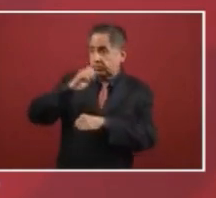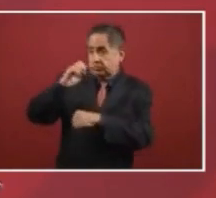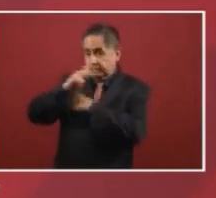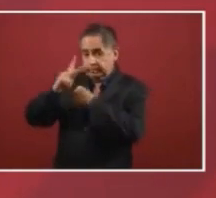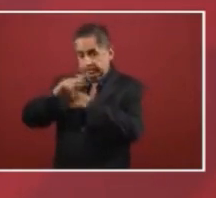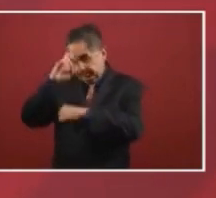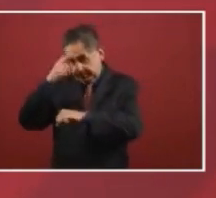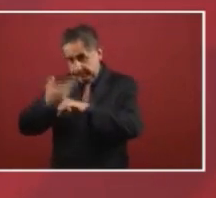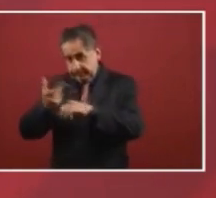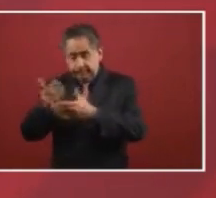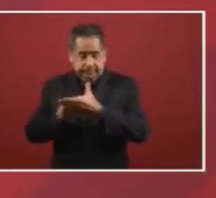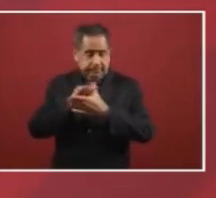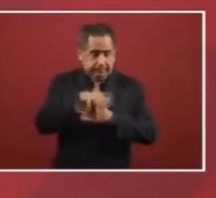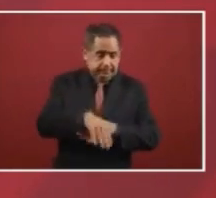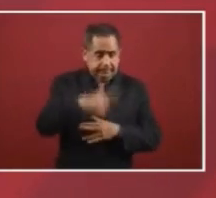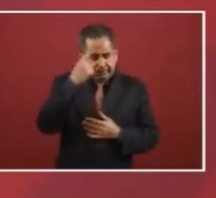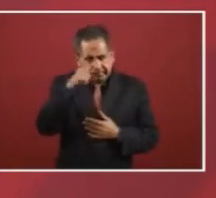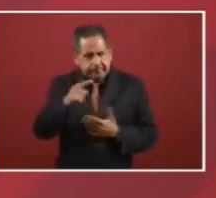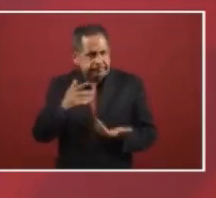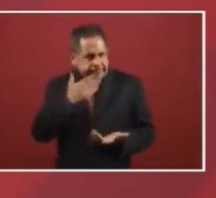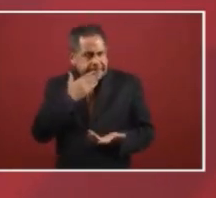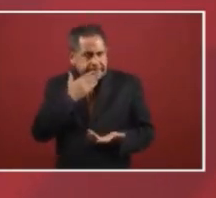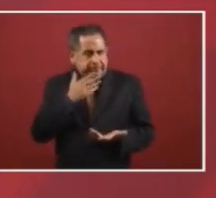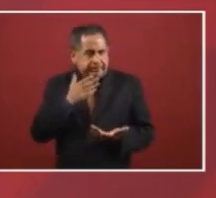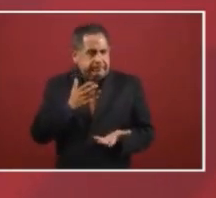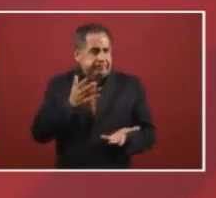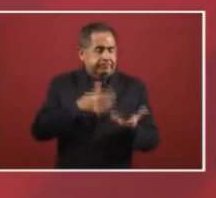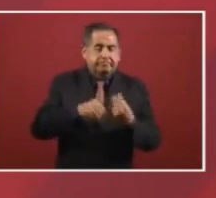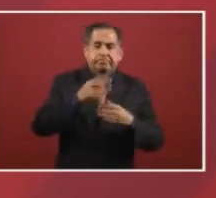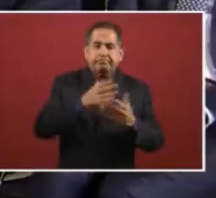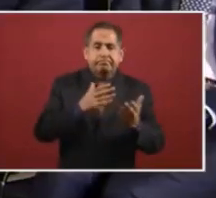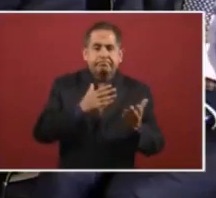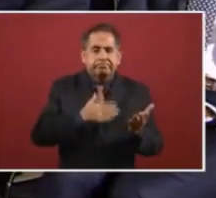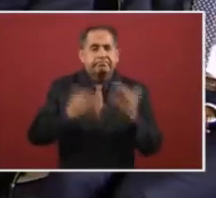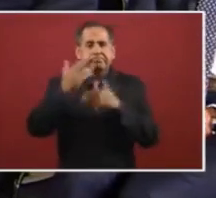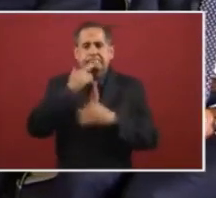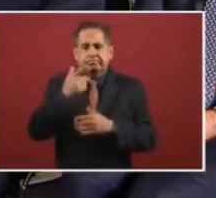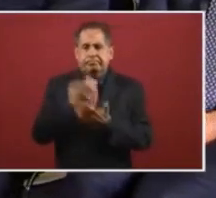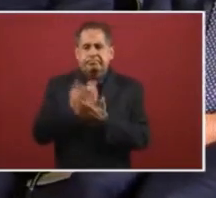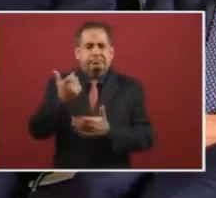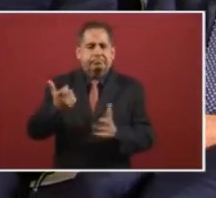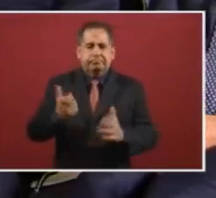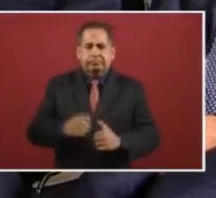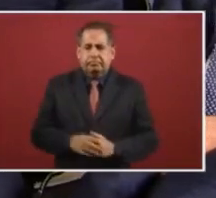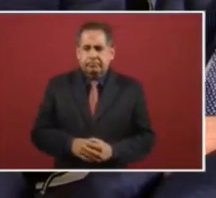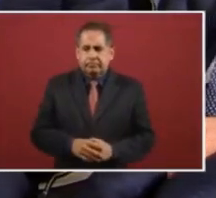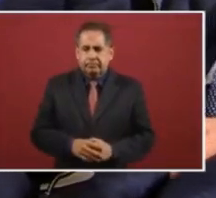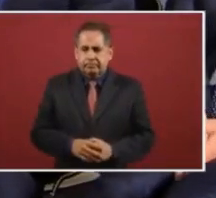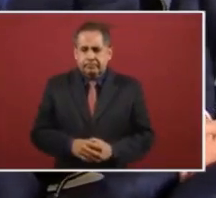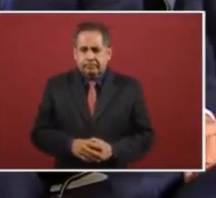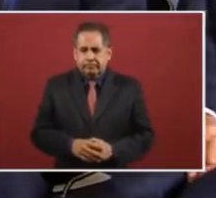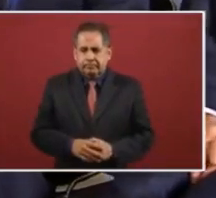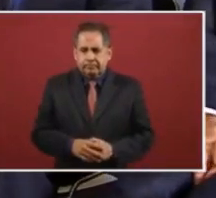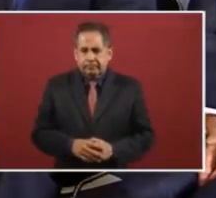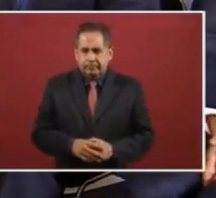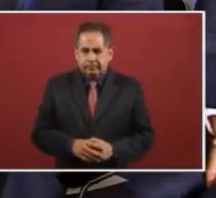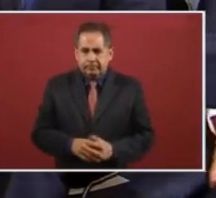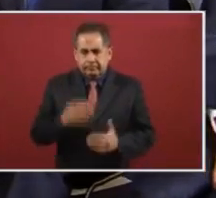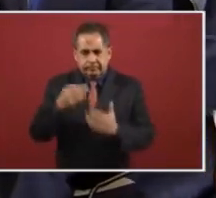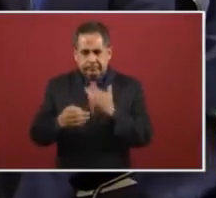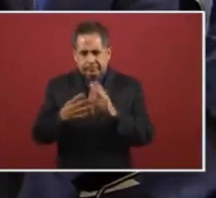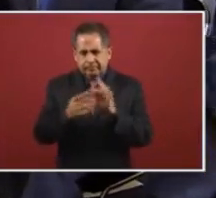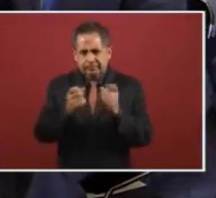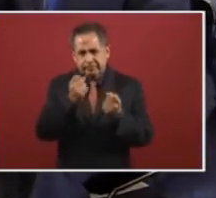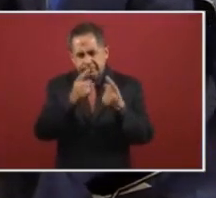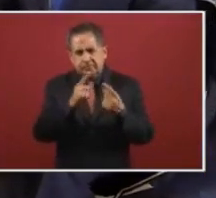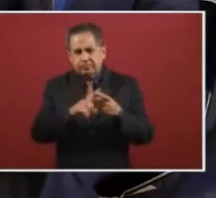national and international, or foreign, in order to gain a economic growth, major